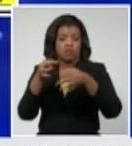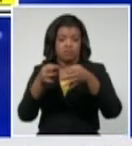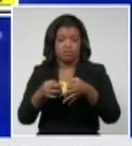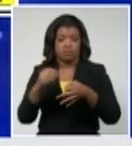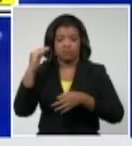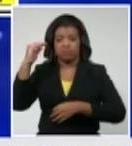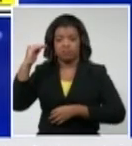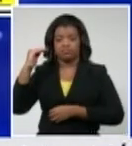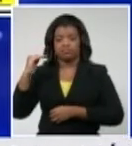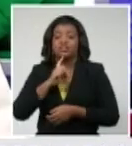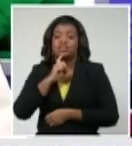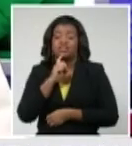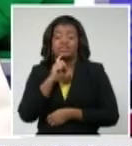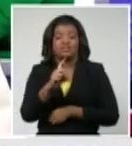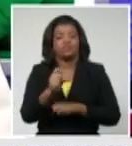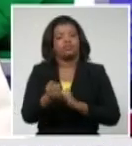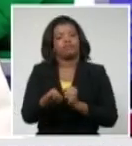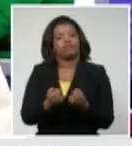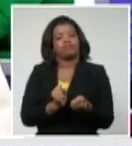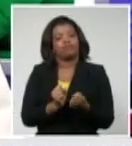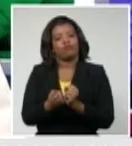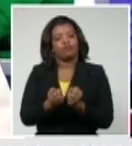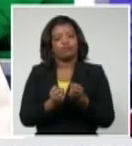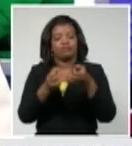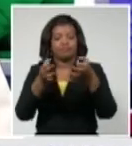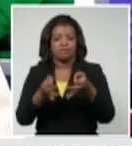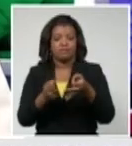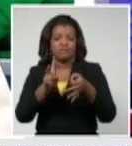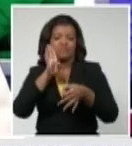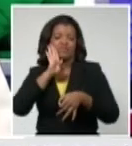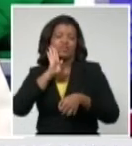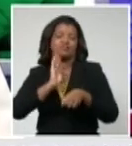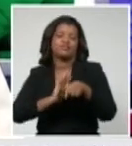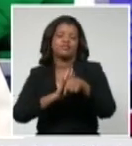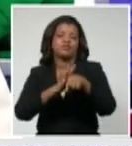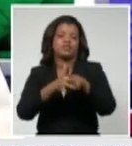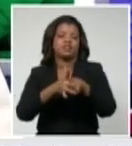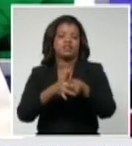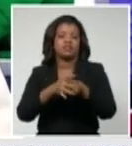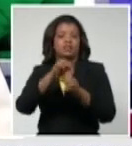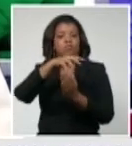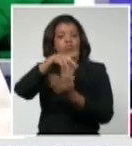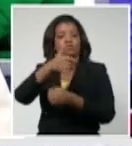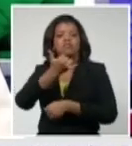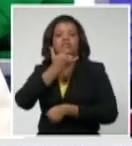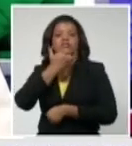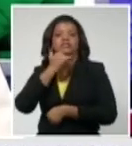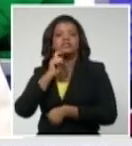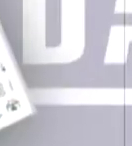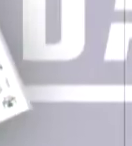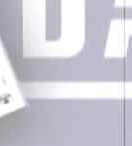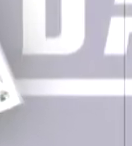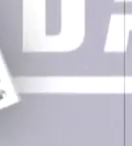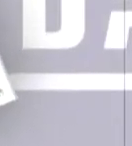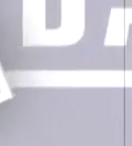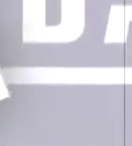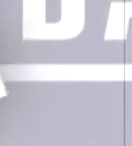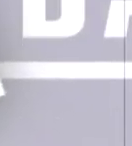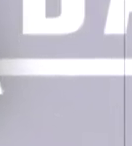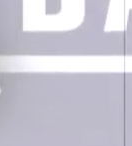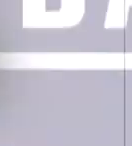21st place in the region. This is the information we have on the pandemic in Cuba and the world.